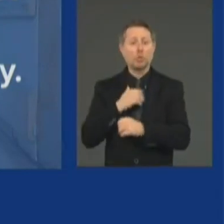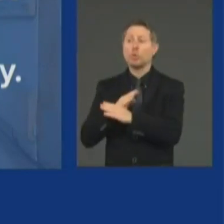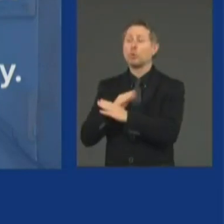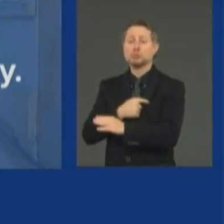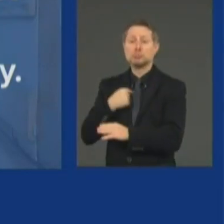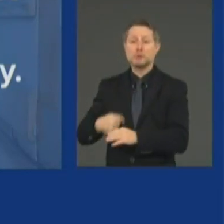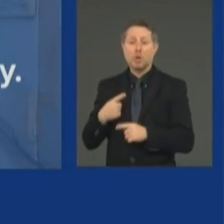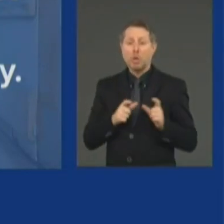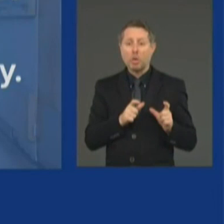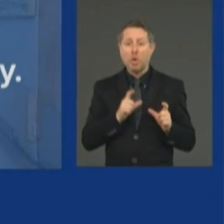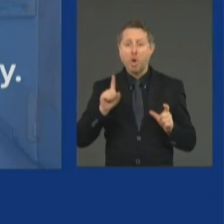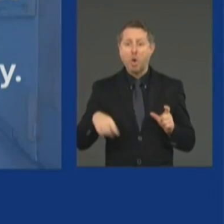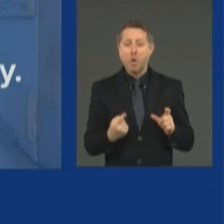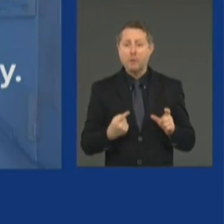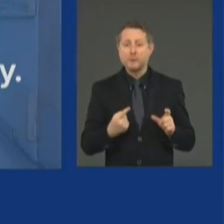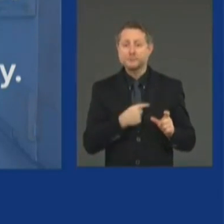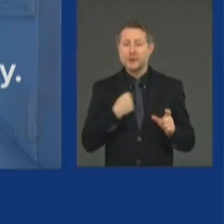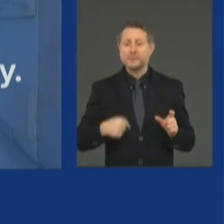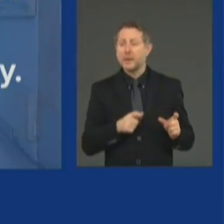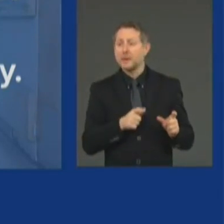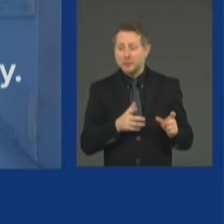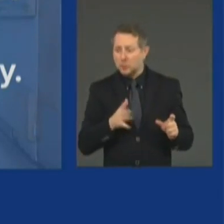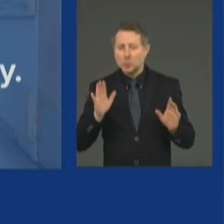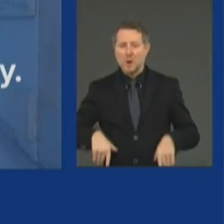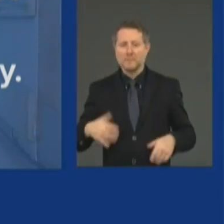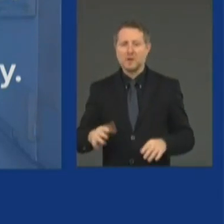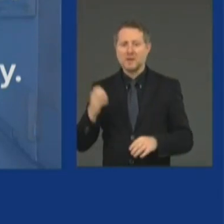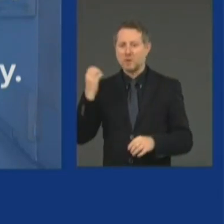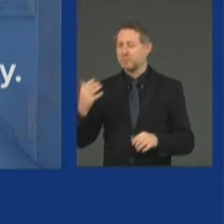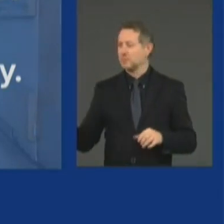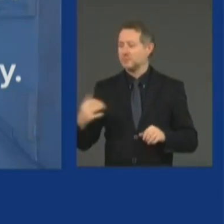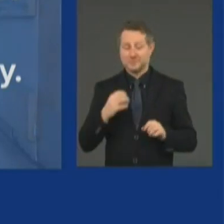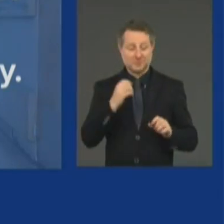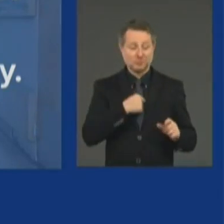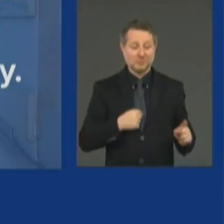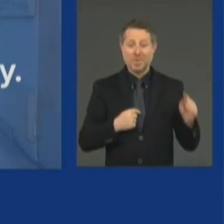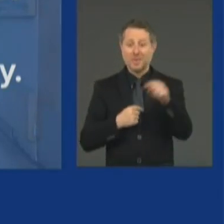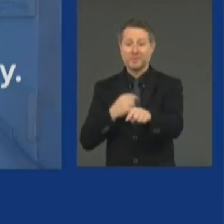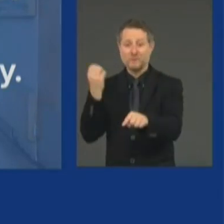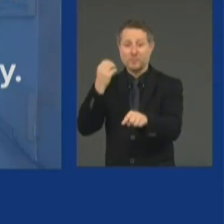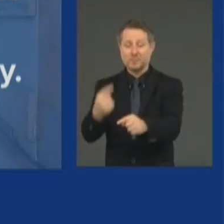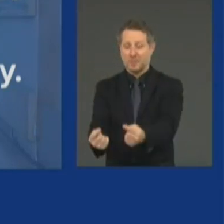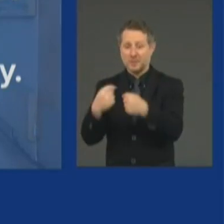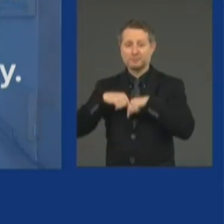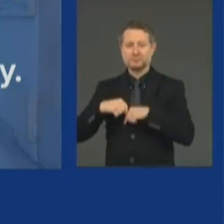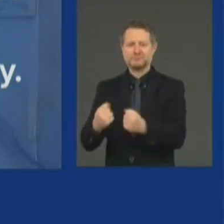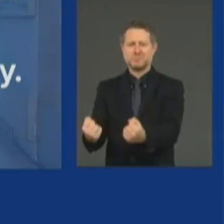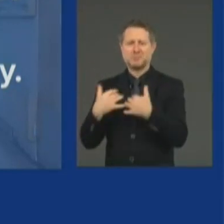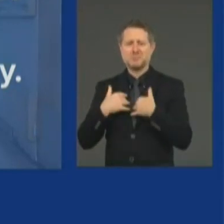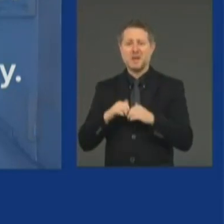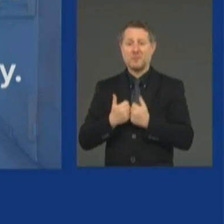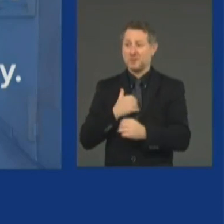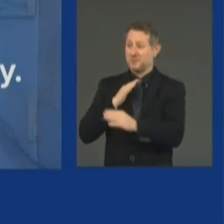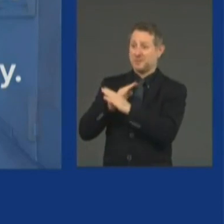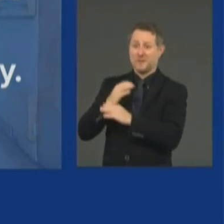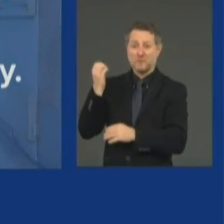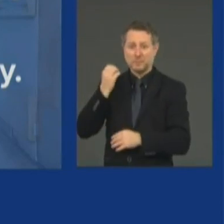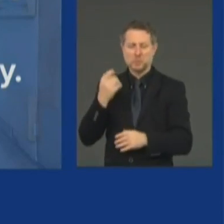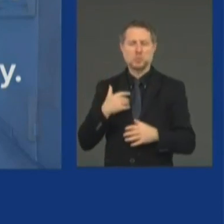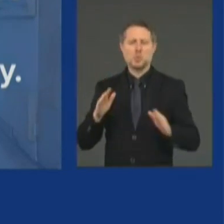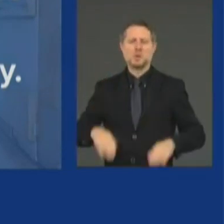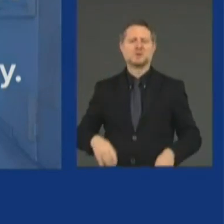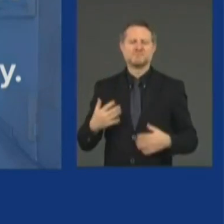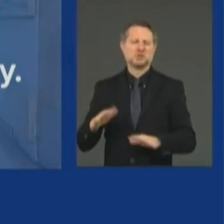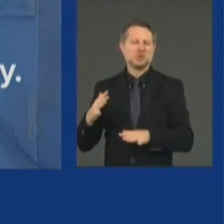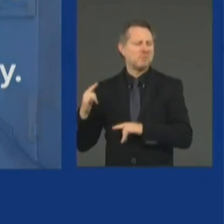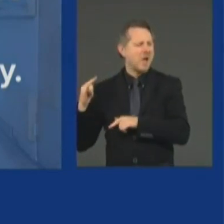already gone by the time we closed China. And it had left Europe by the time we closed Europe. That's why New York had